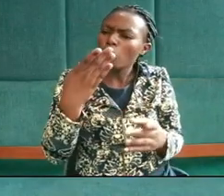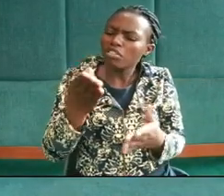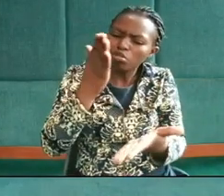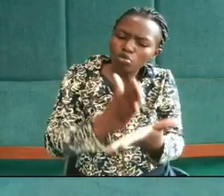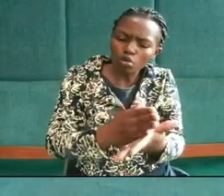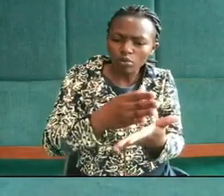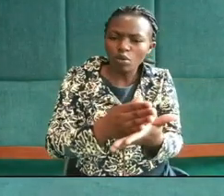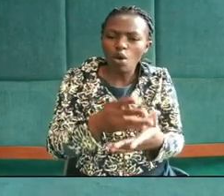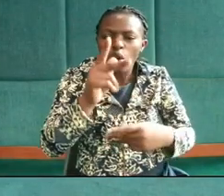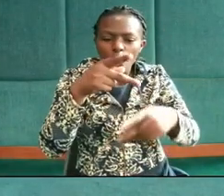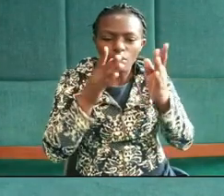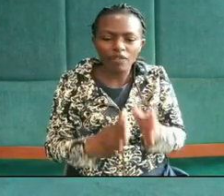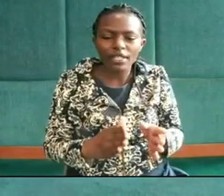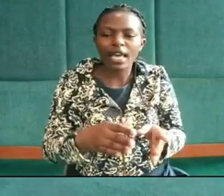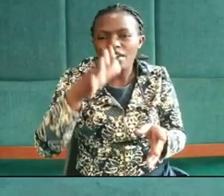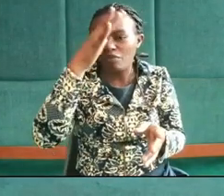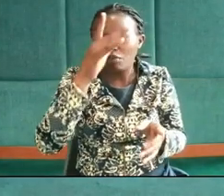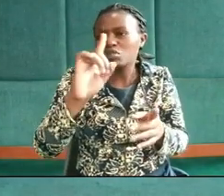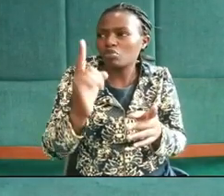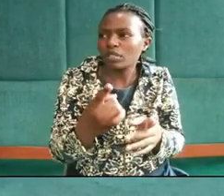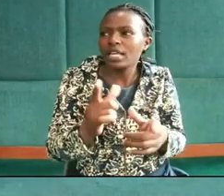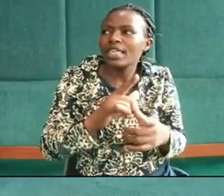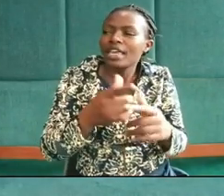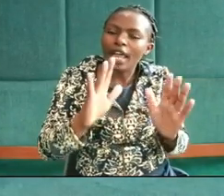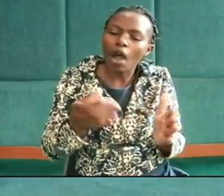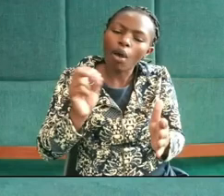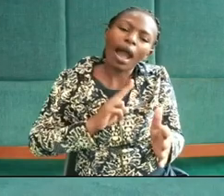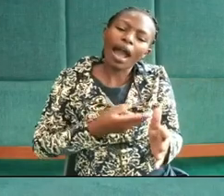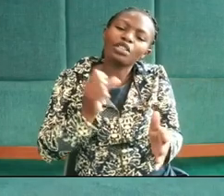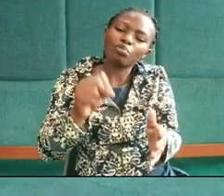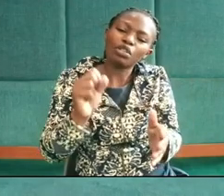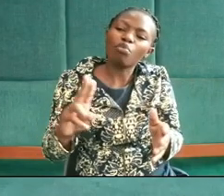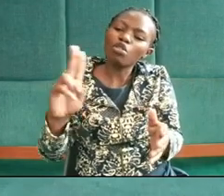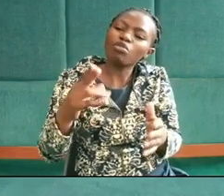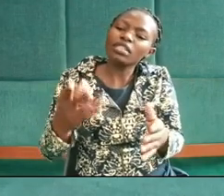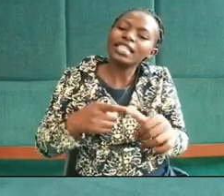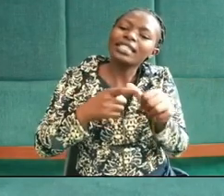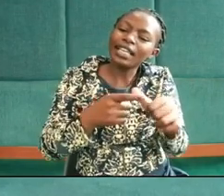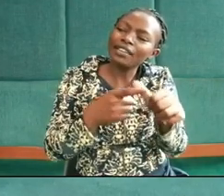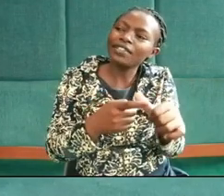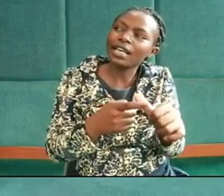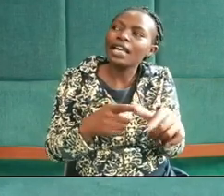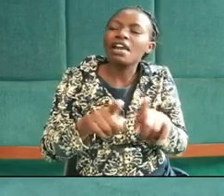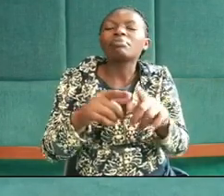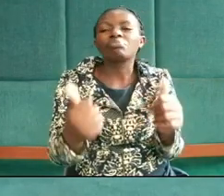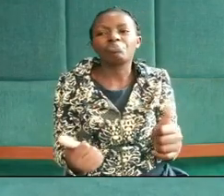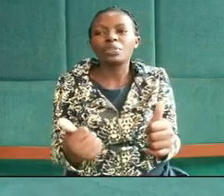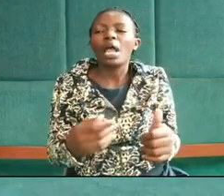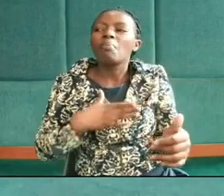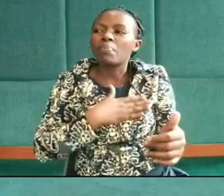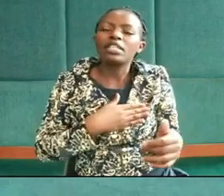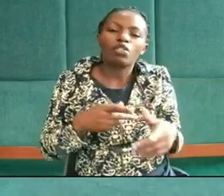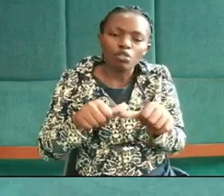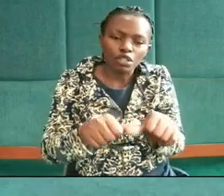can we get this gift of the Holy, gift of prophecy, and how we can use this gift of prophecy. So stay tuned, and at the